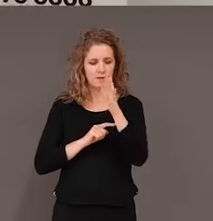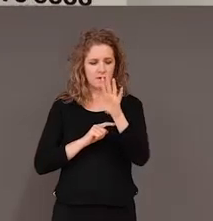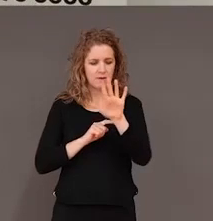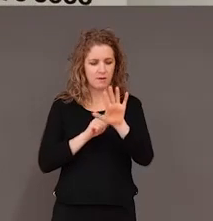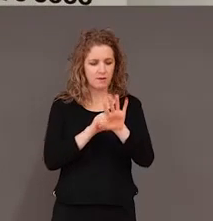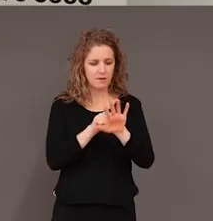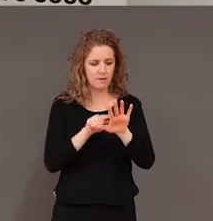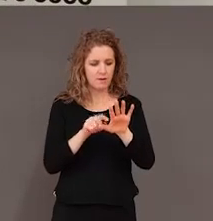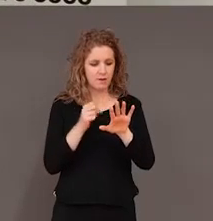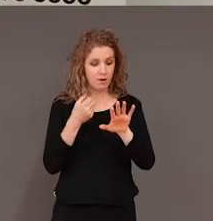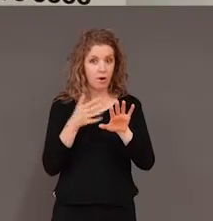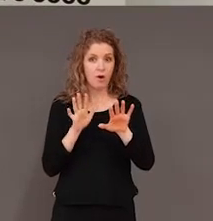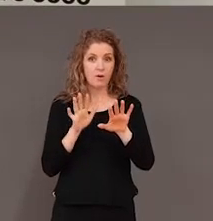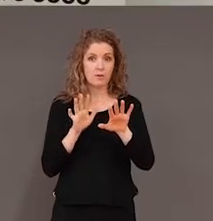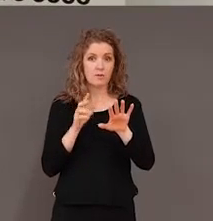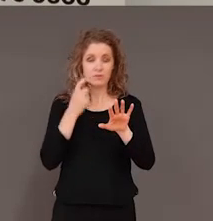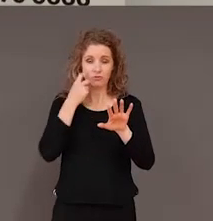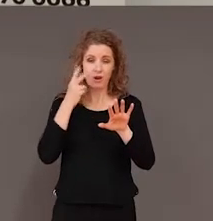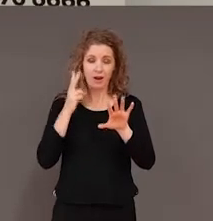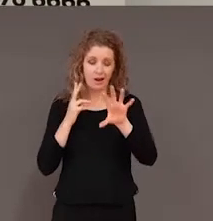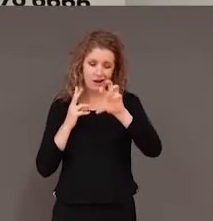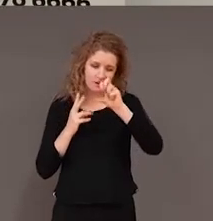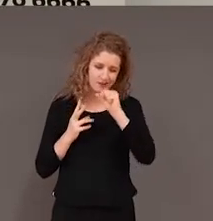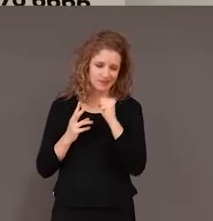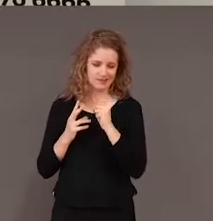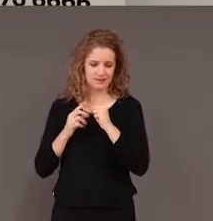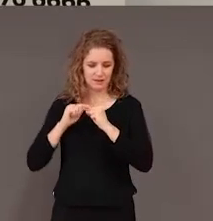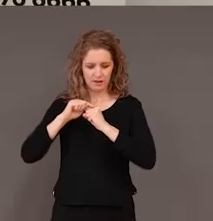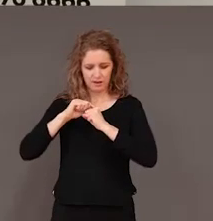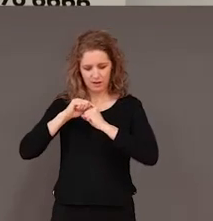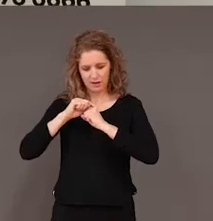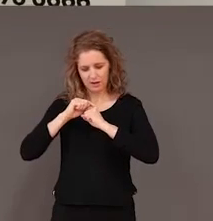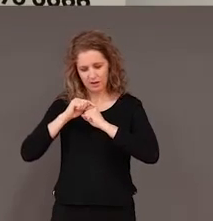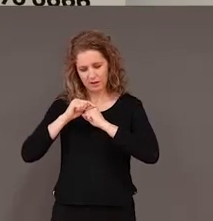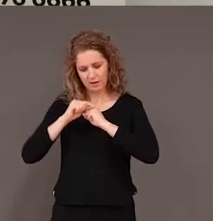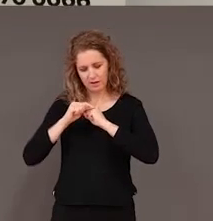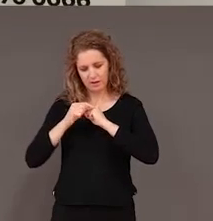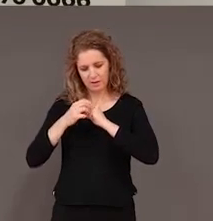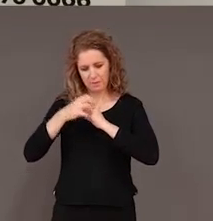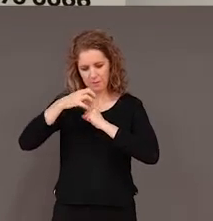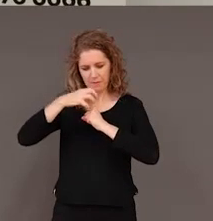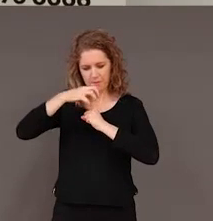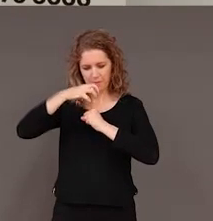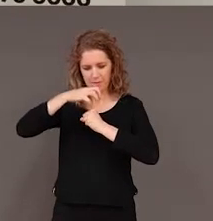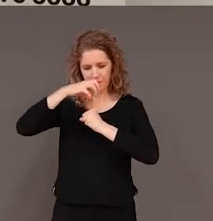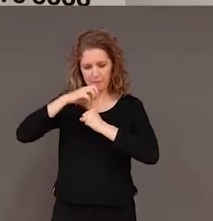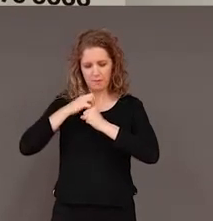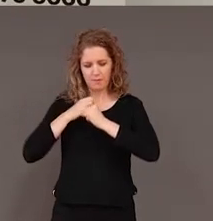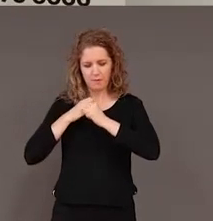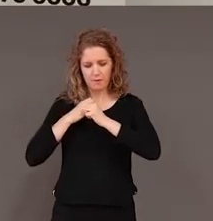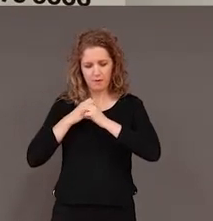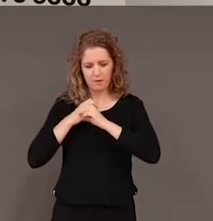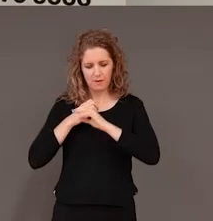your knuckles disappear into your hand. So do this again, just clenching your fist up, noticing how your knuckles are very